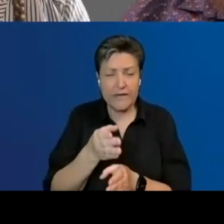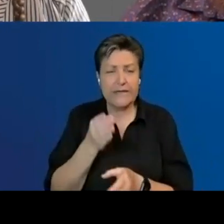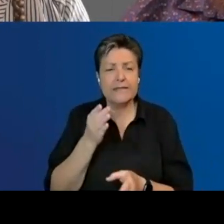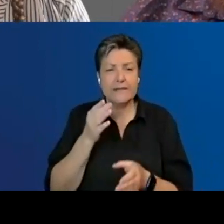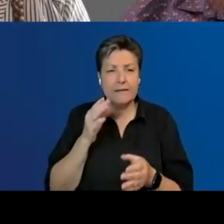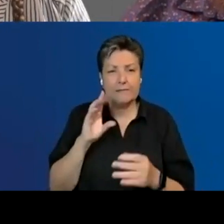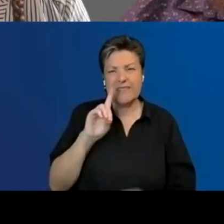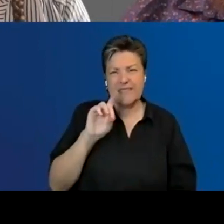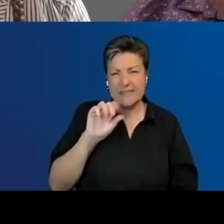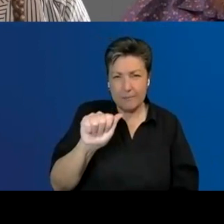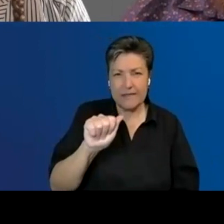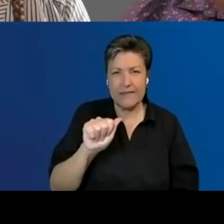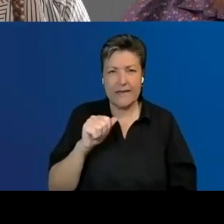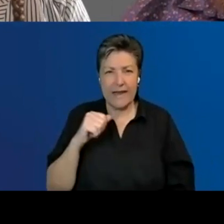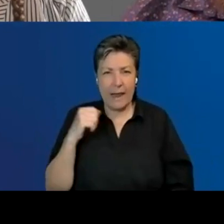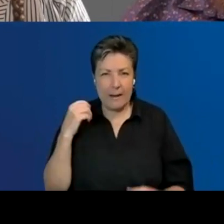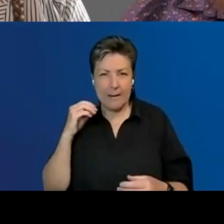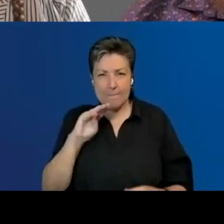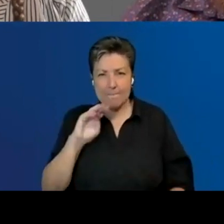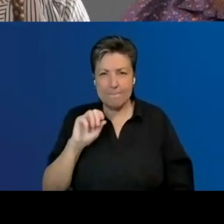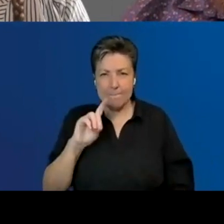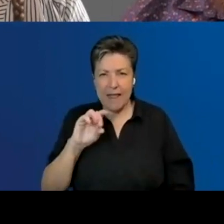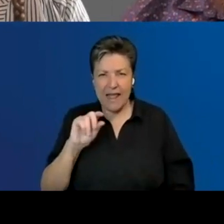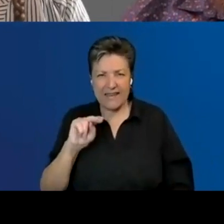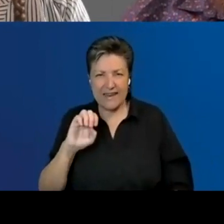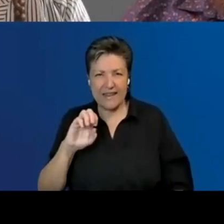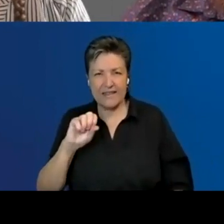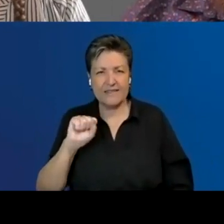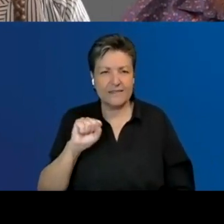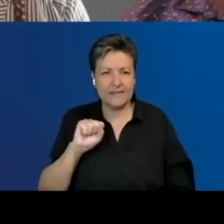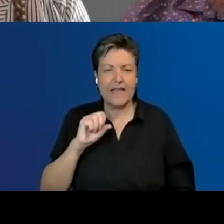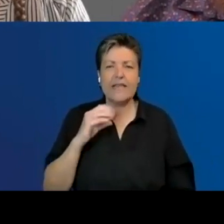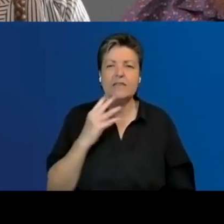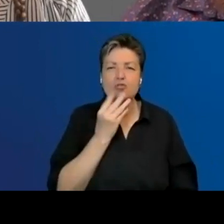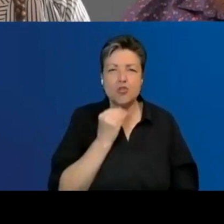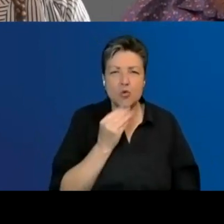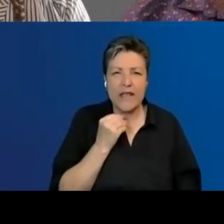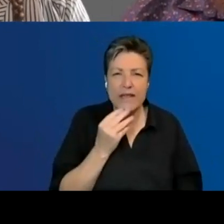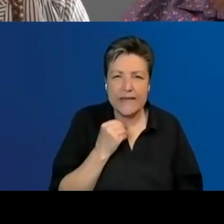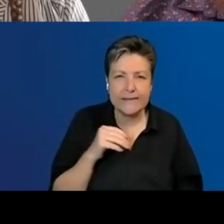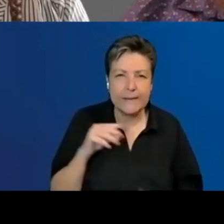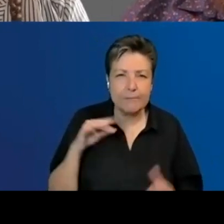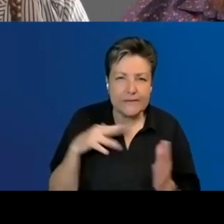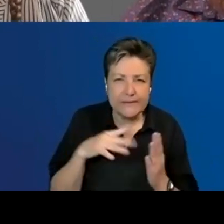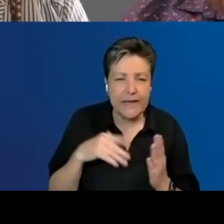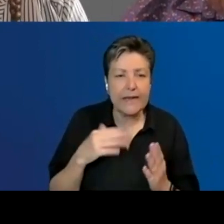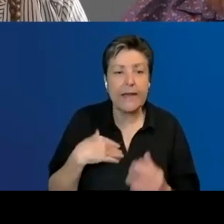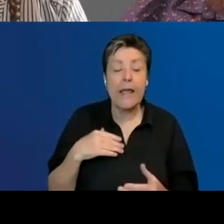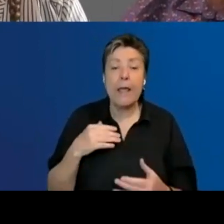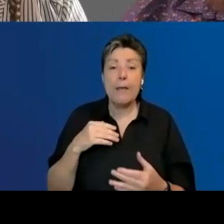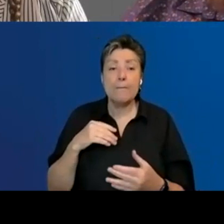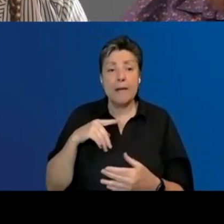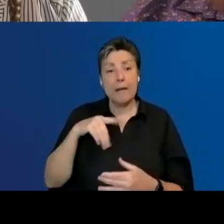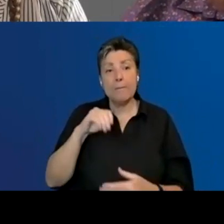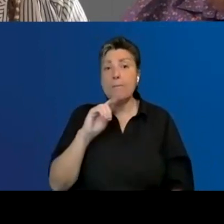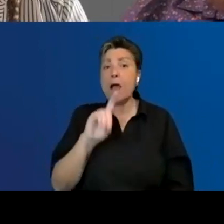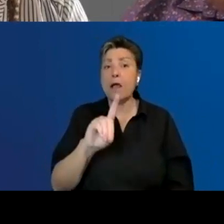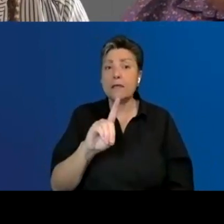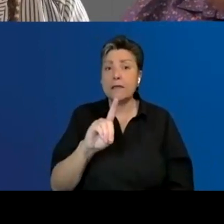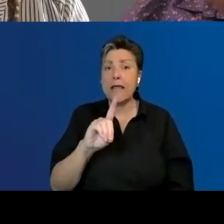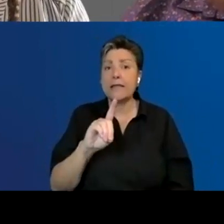The podcast that I worked on was through the University of Michigan. It was the history